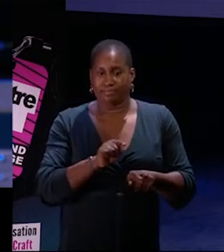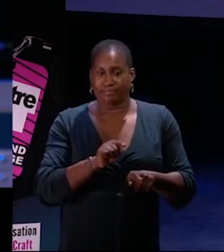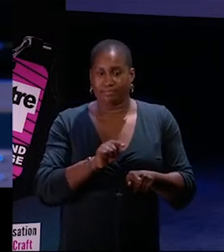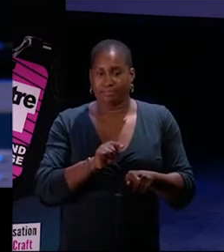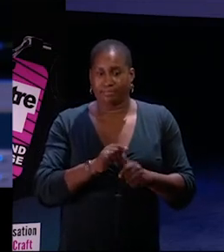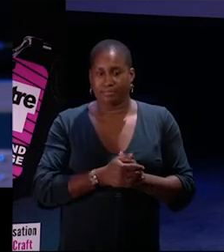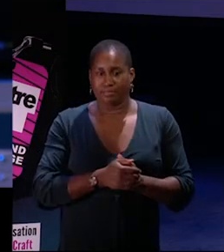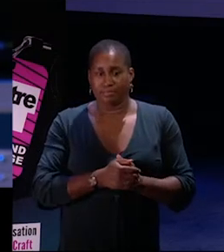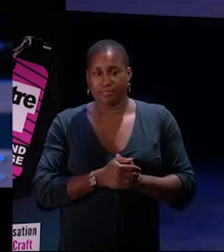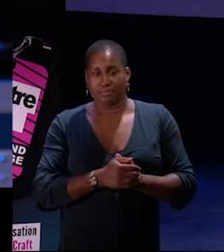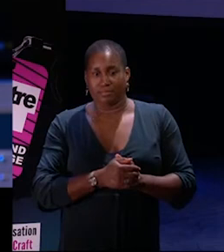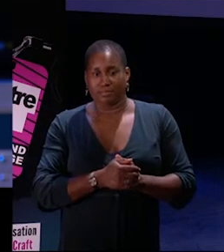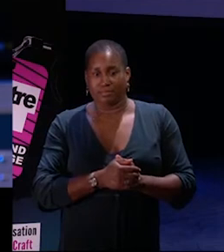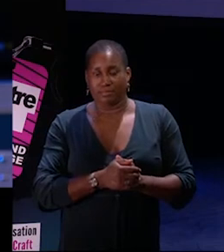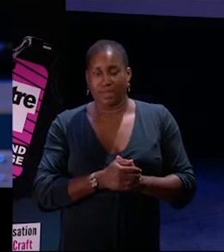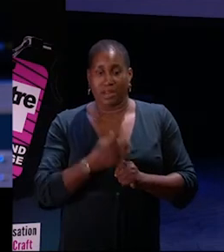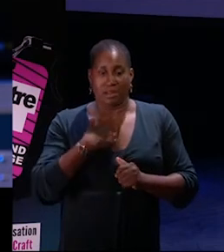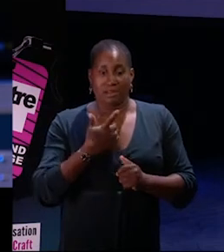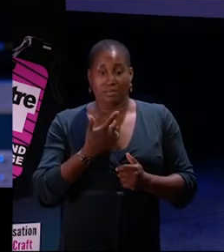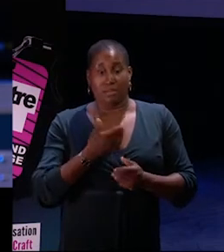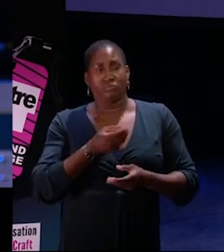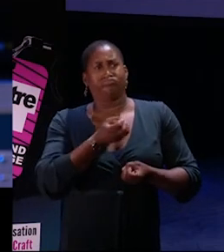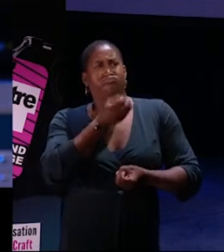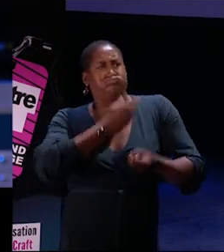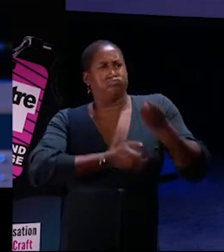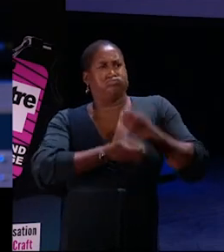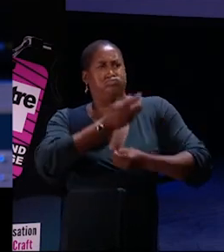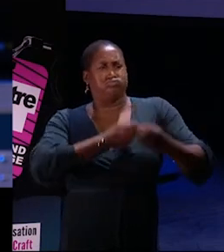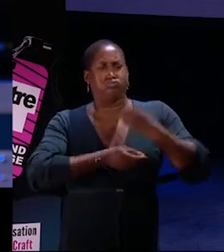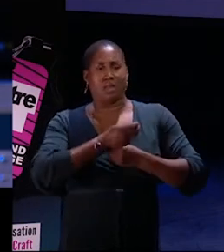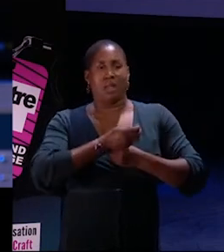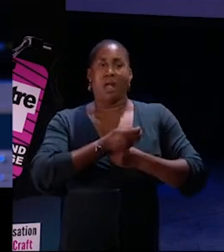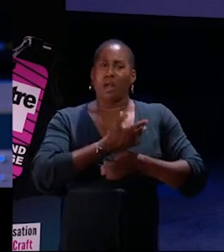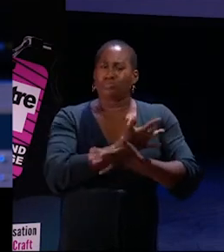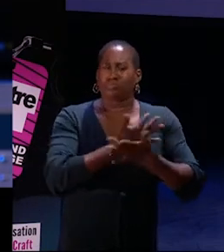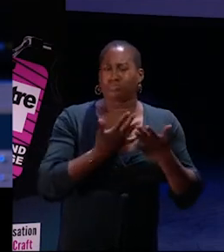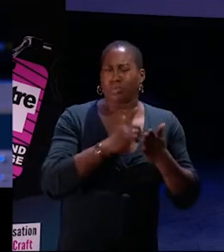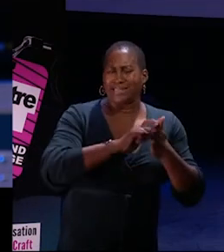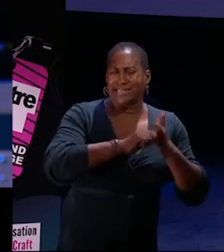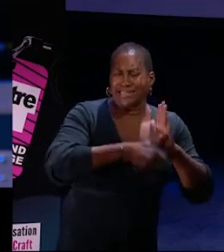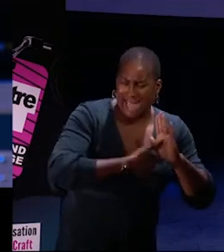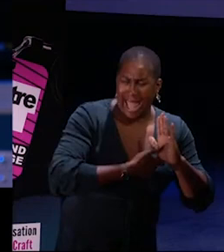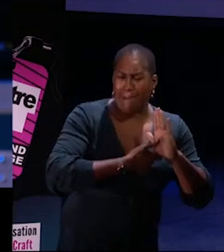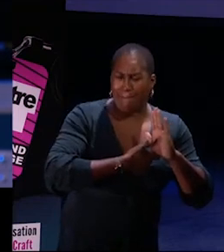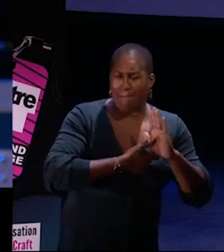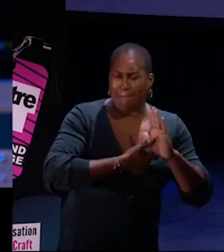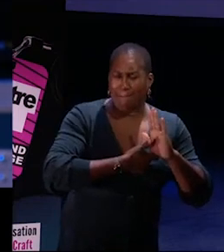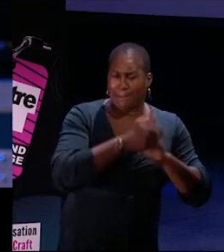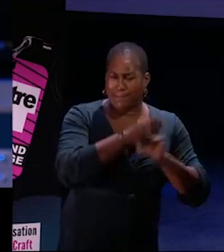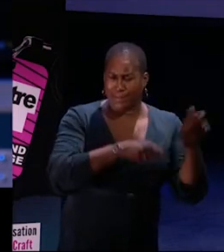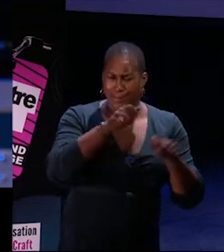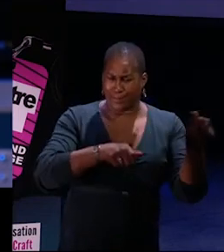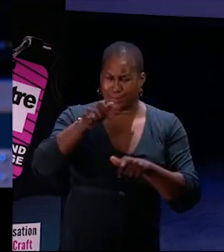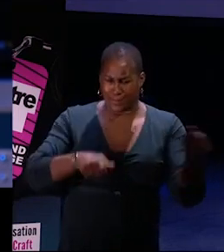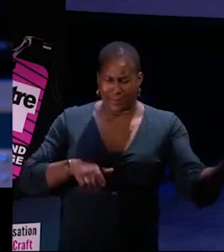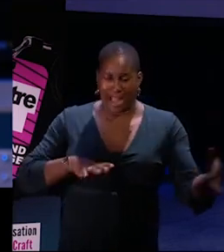And she sort of illuminated to me how many more people who were disabled had engaged with theatre during COVID because so much